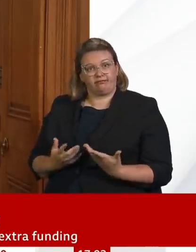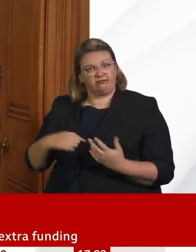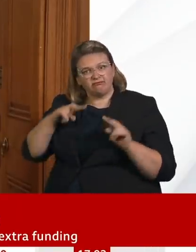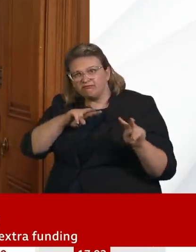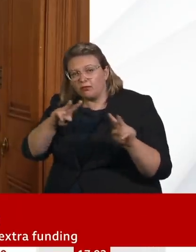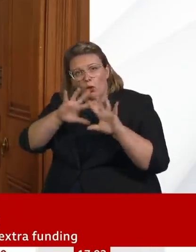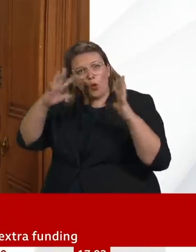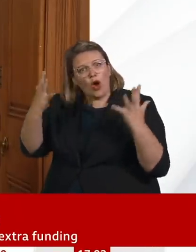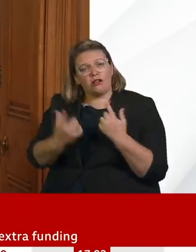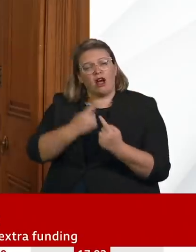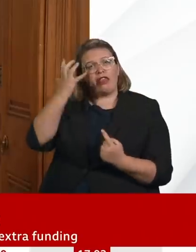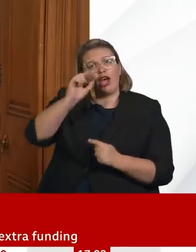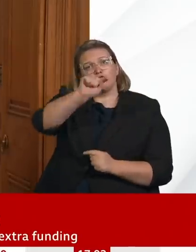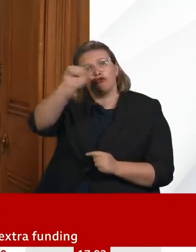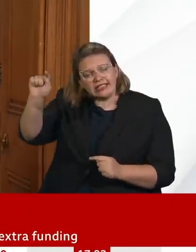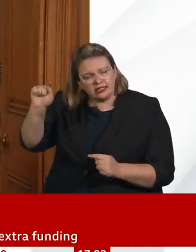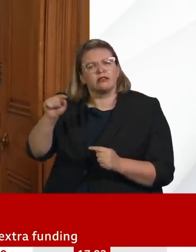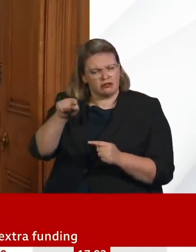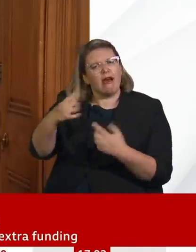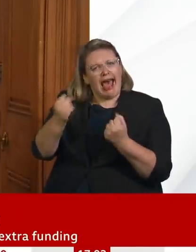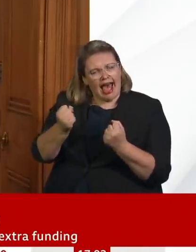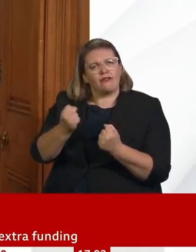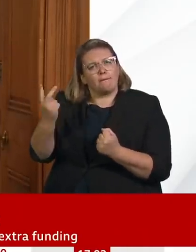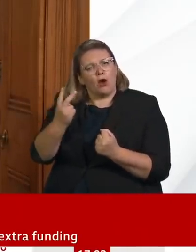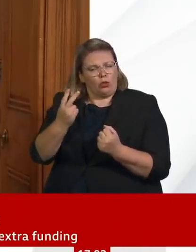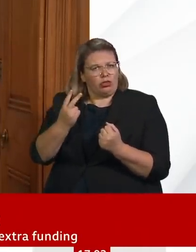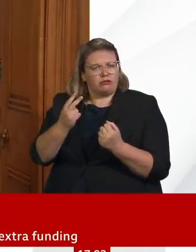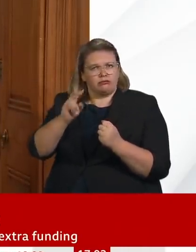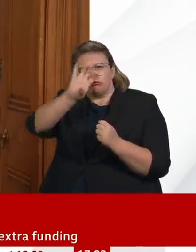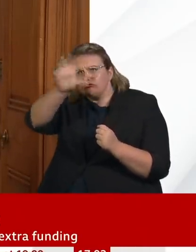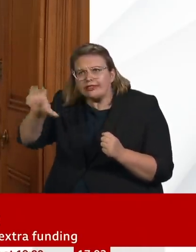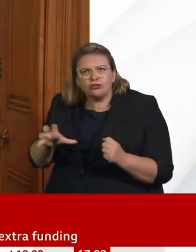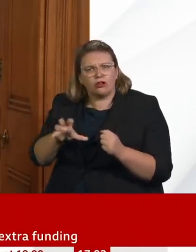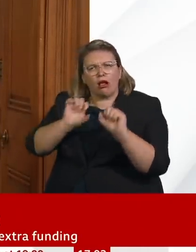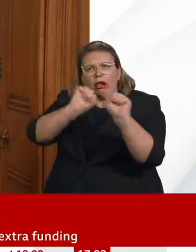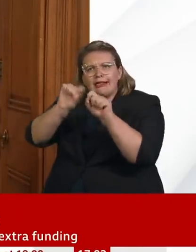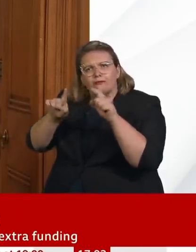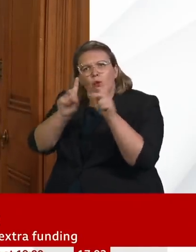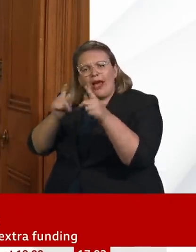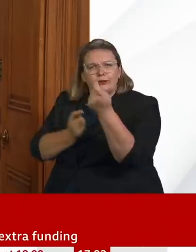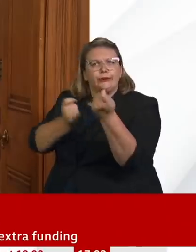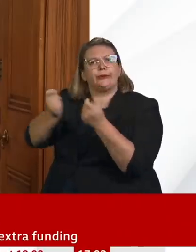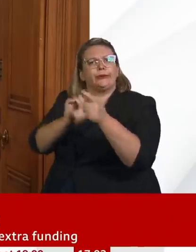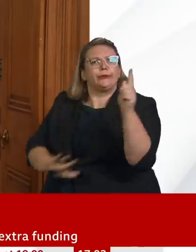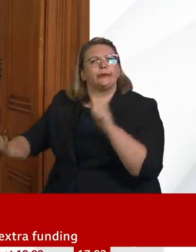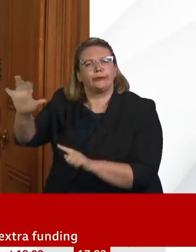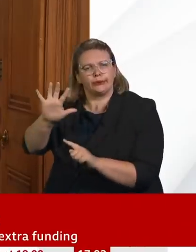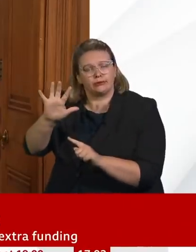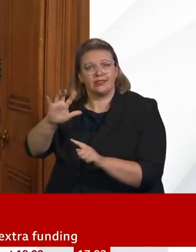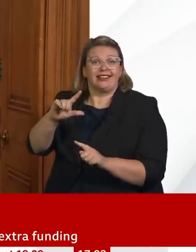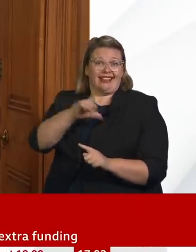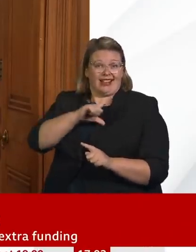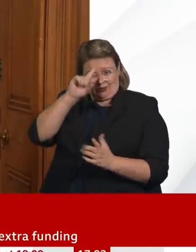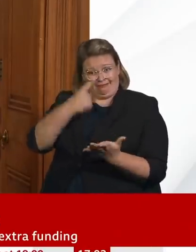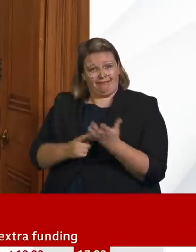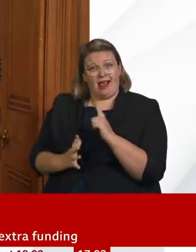adopting regional and local measures to protect their populations. And that's why last week we launched the 3 local